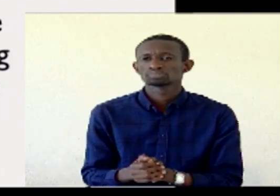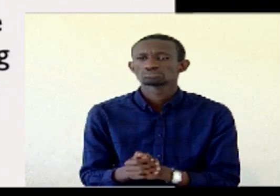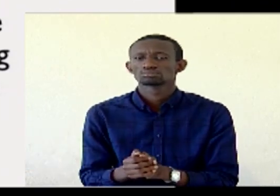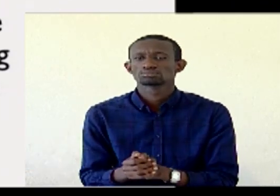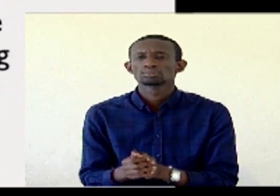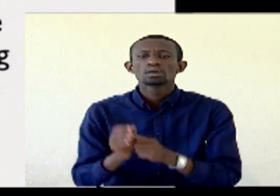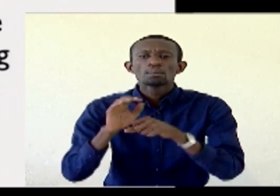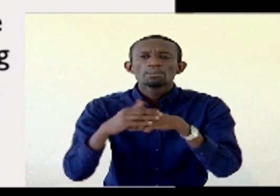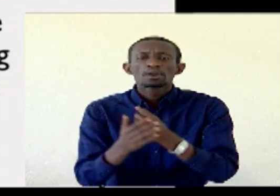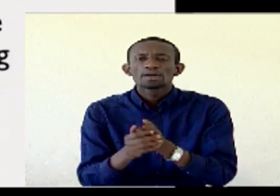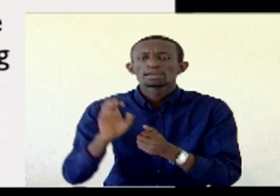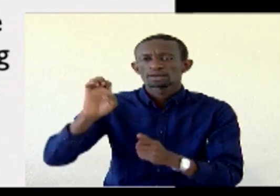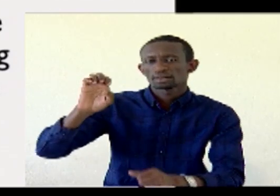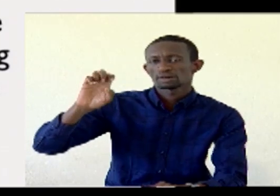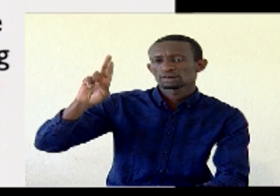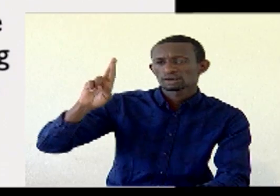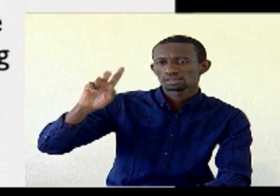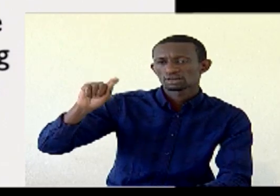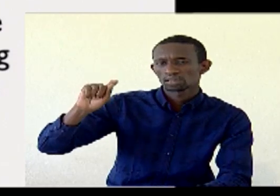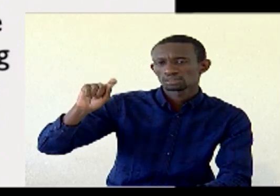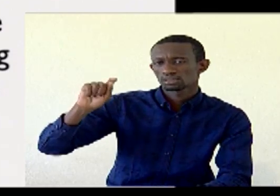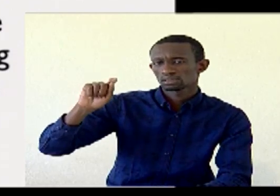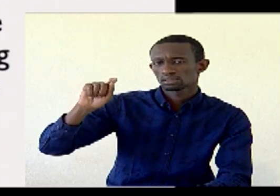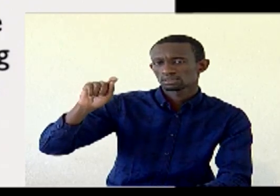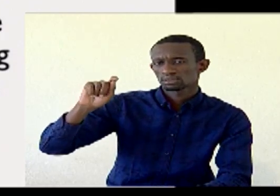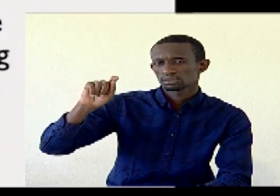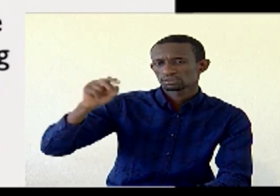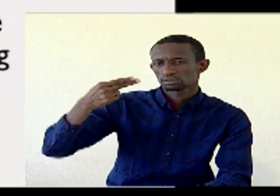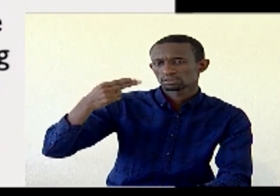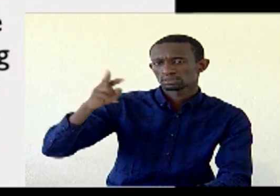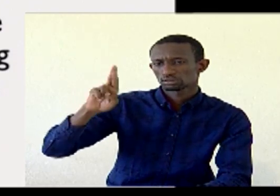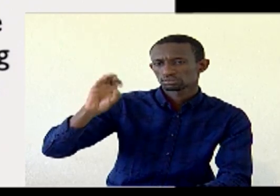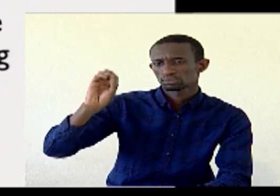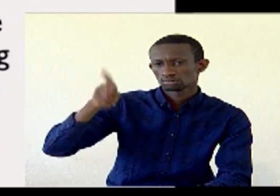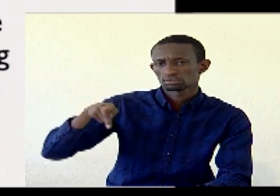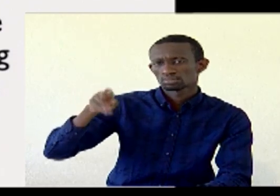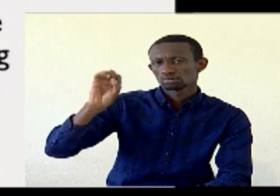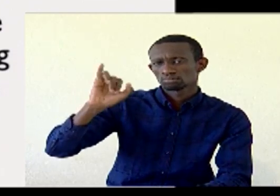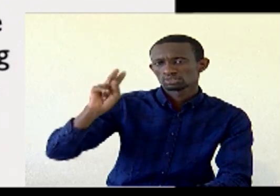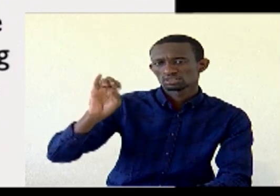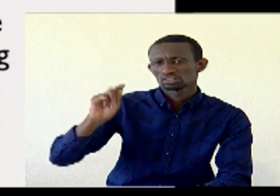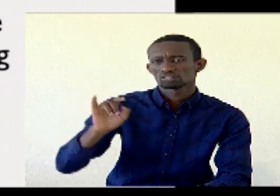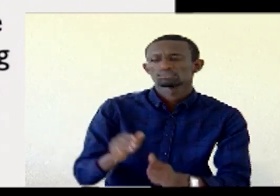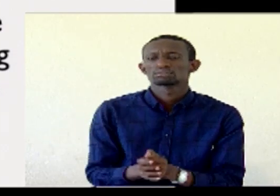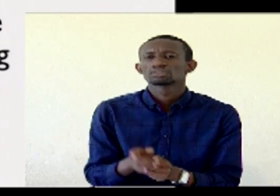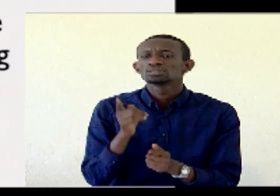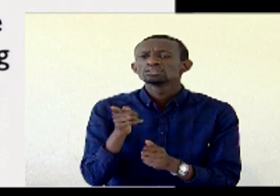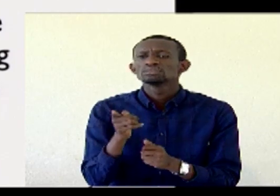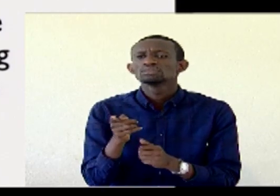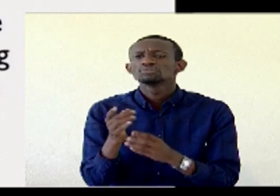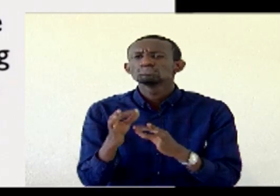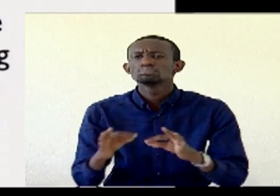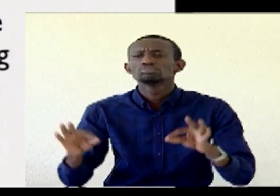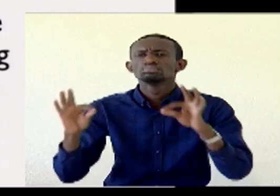is supposed to be a hormone which helps making red blood cells. That erythropoietin is a hormone that plays a